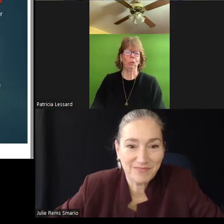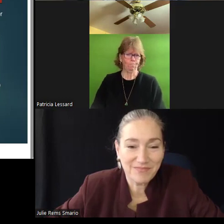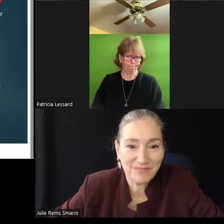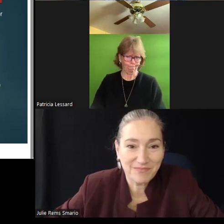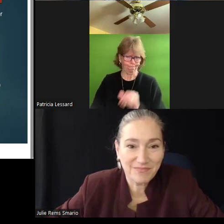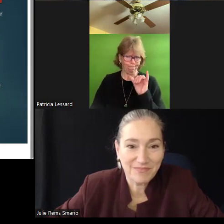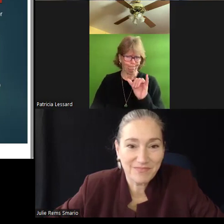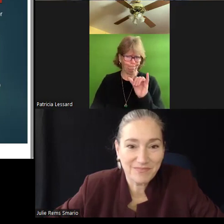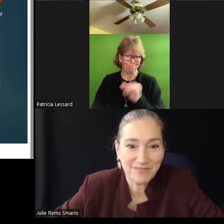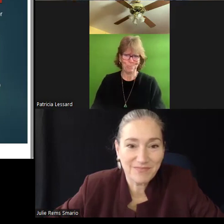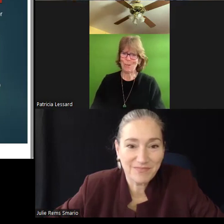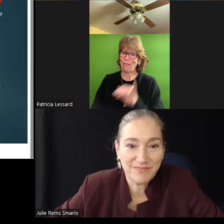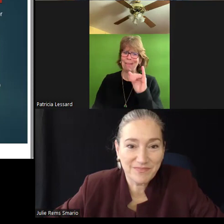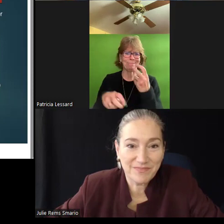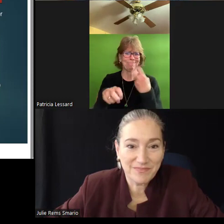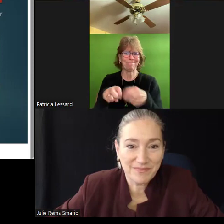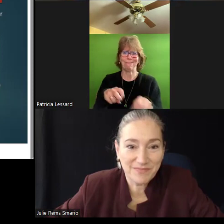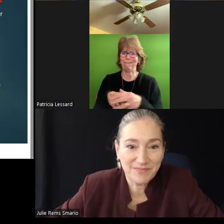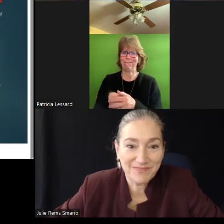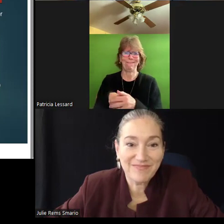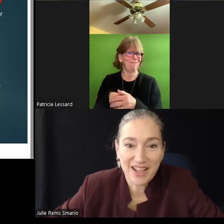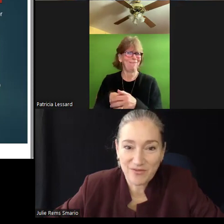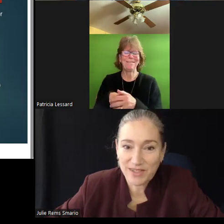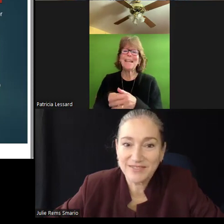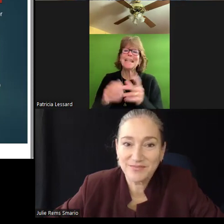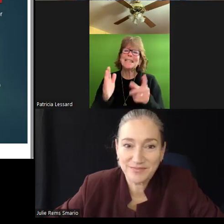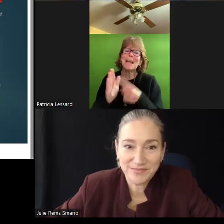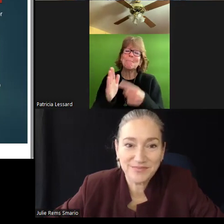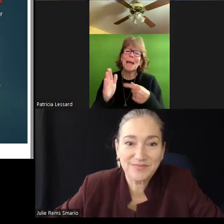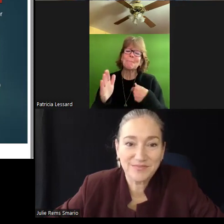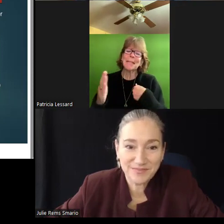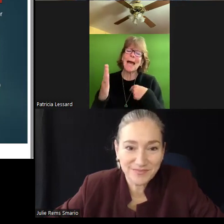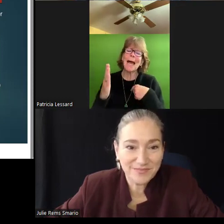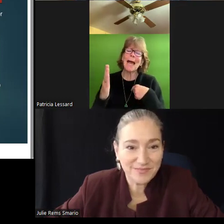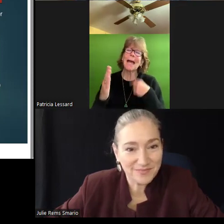It's so tough. And I personally, it's always been bewildering to me because